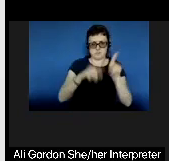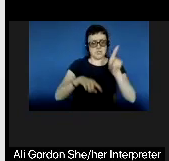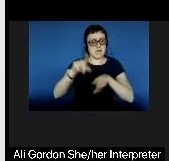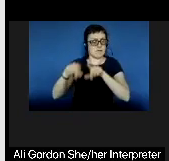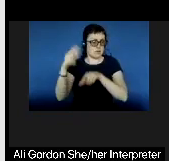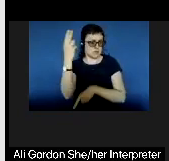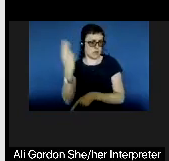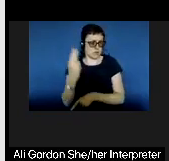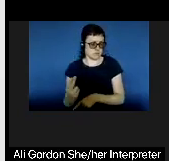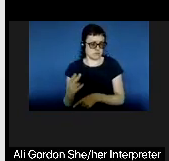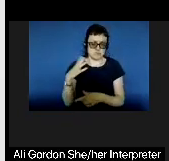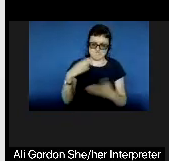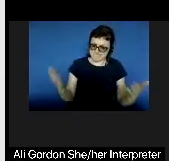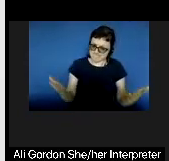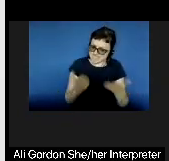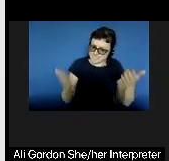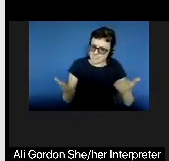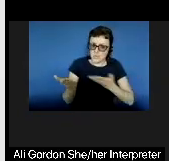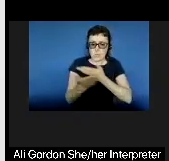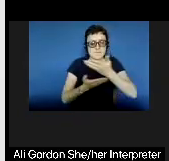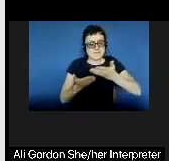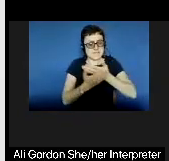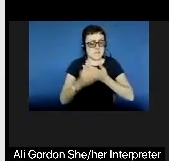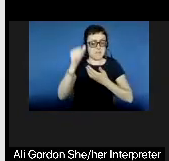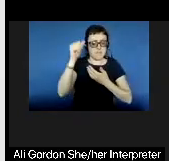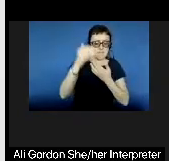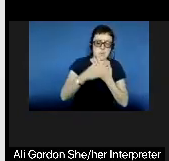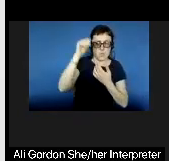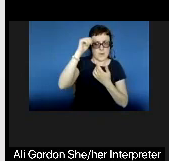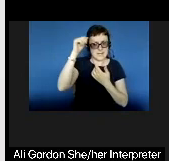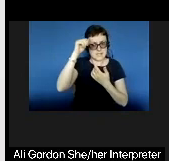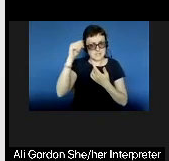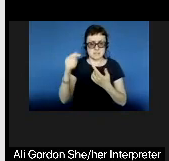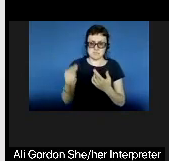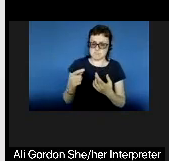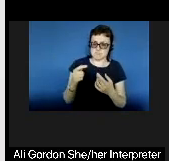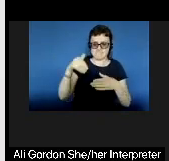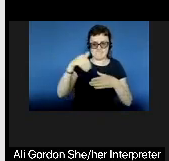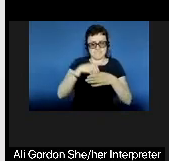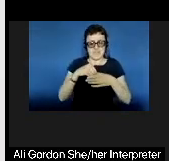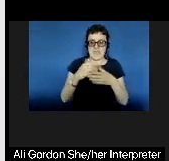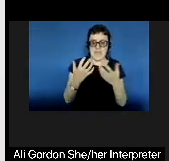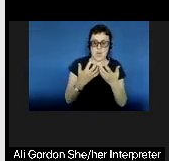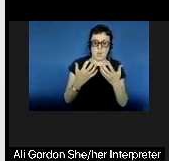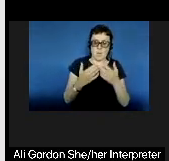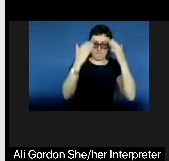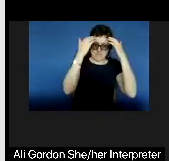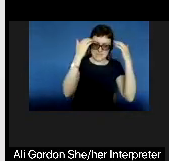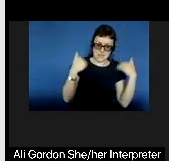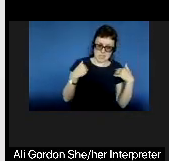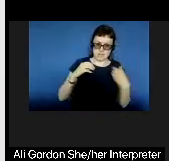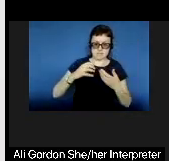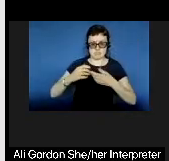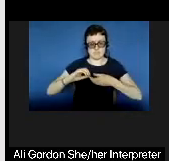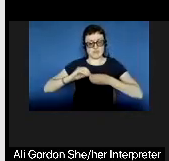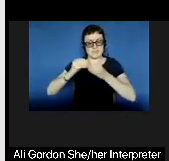conversations, awareness, and new insights into the intersection between mental health and creativity. So these are our questions really, and we